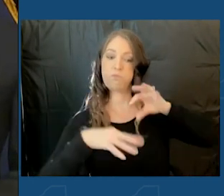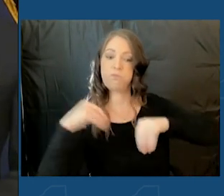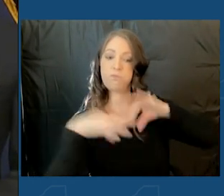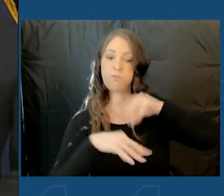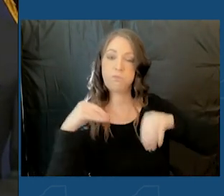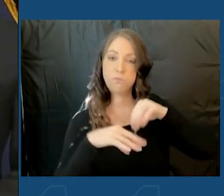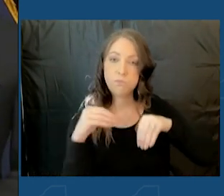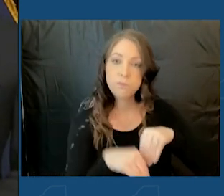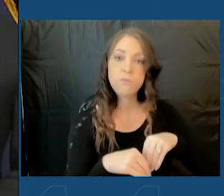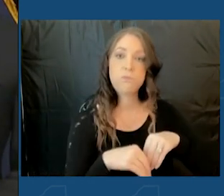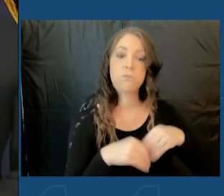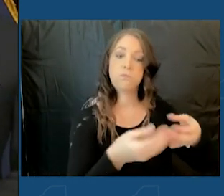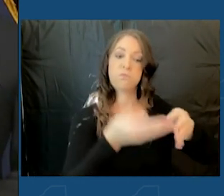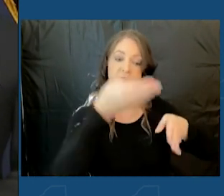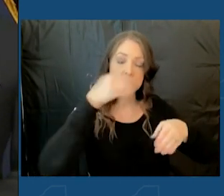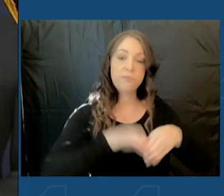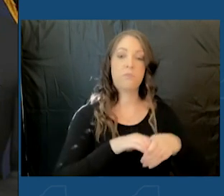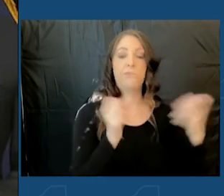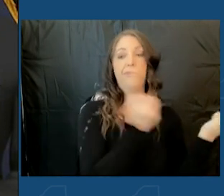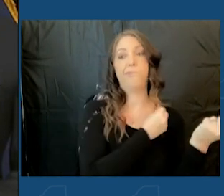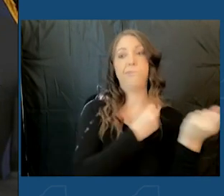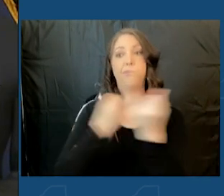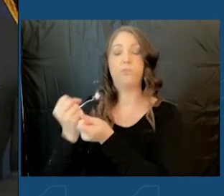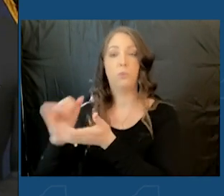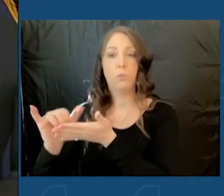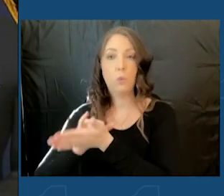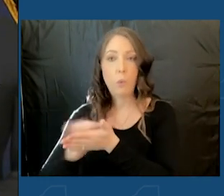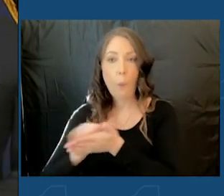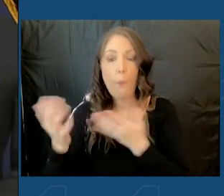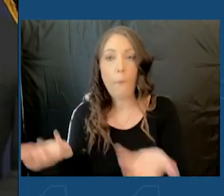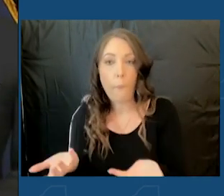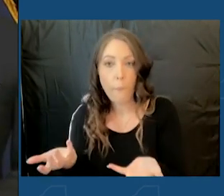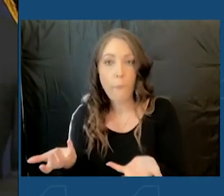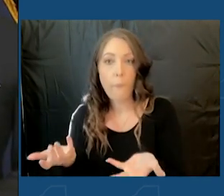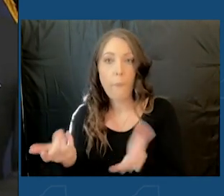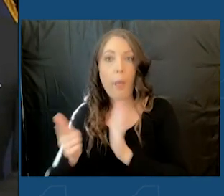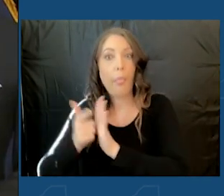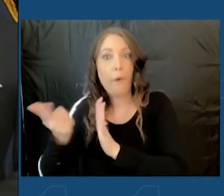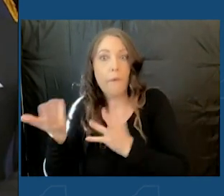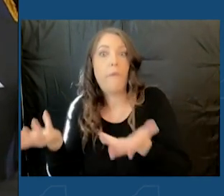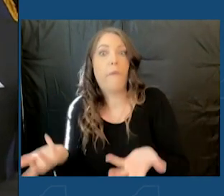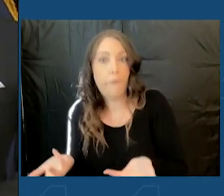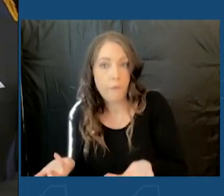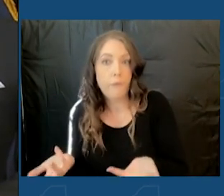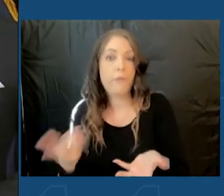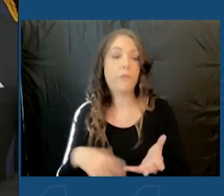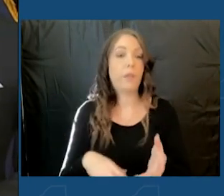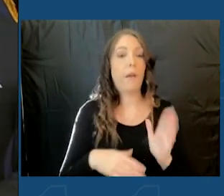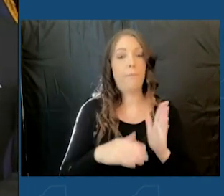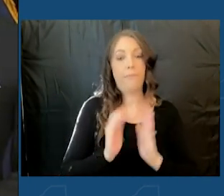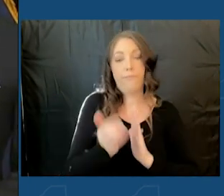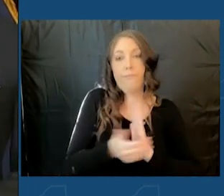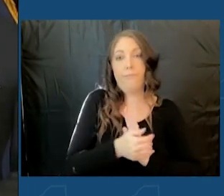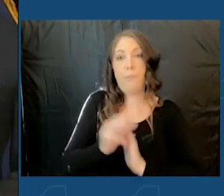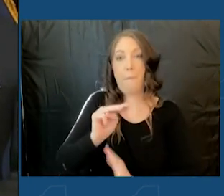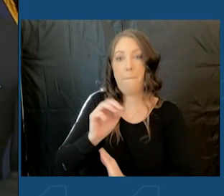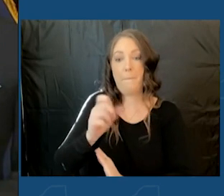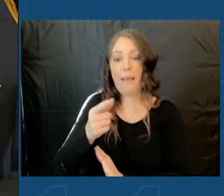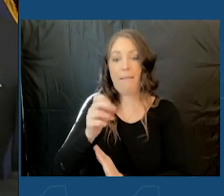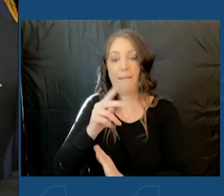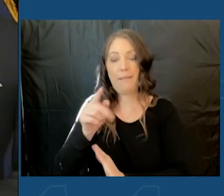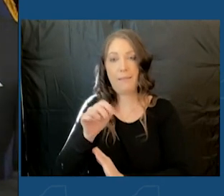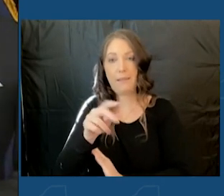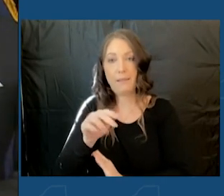Pennsylvania, bringing them to New York where they are illegal, or high-capacity magazines. And literally, these are showing up on the streets